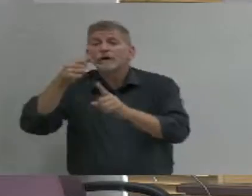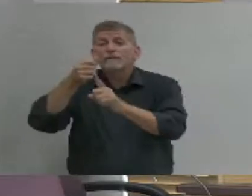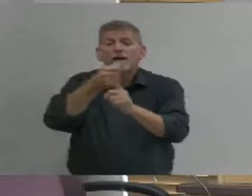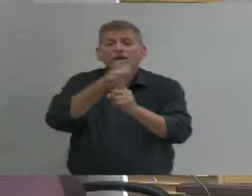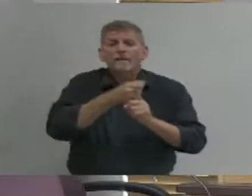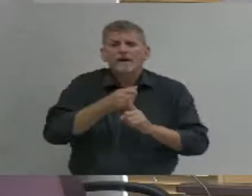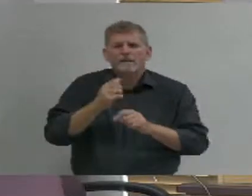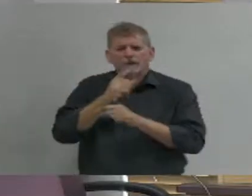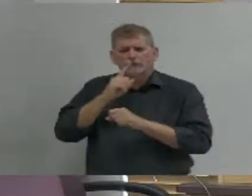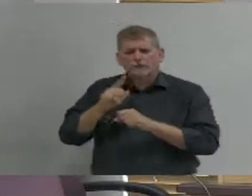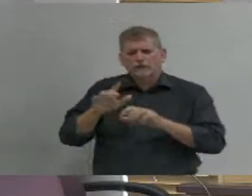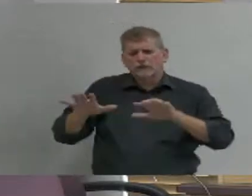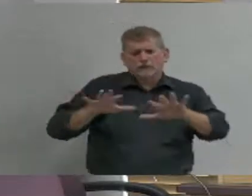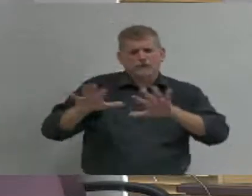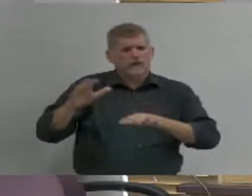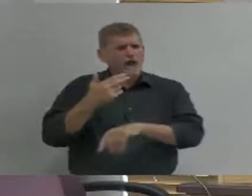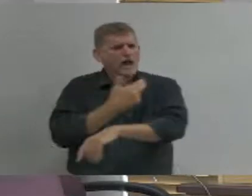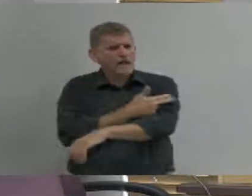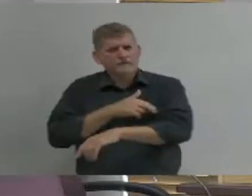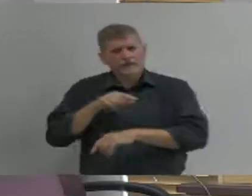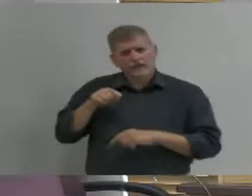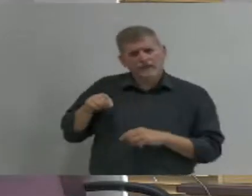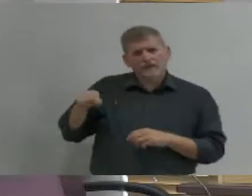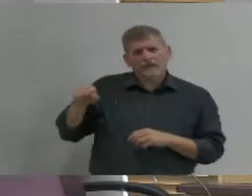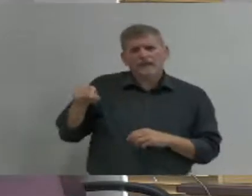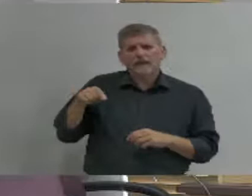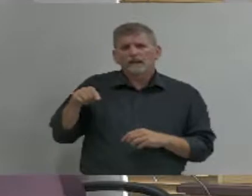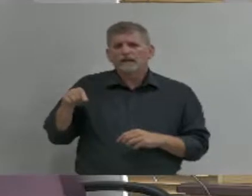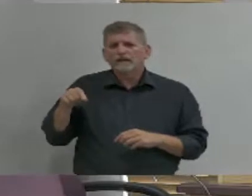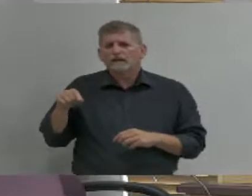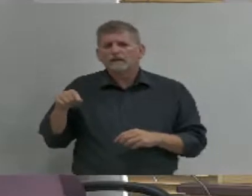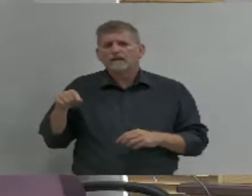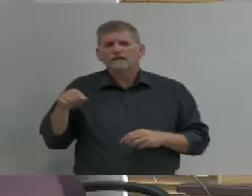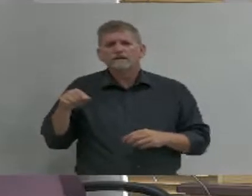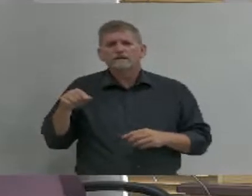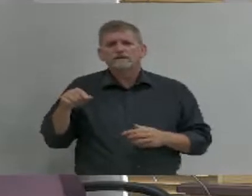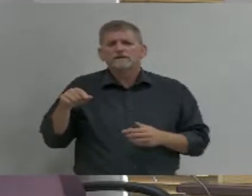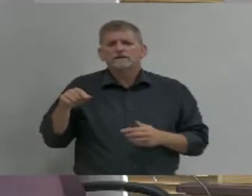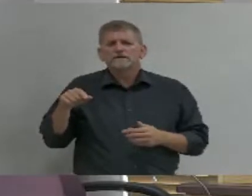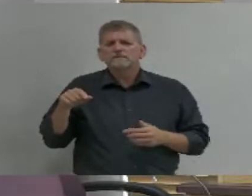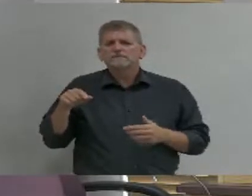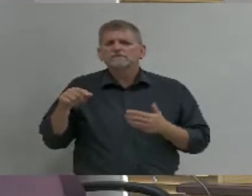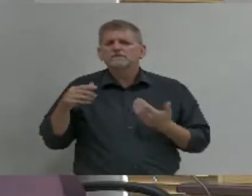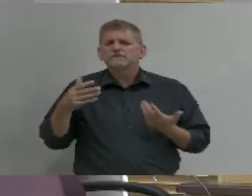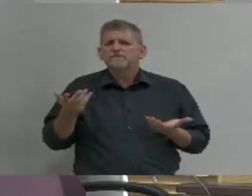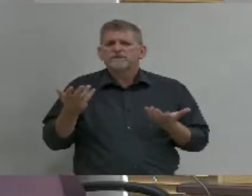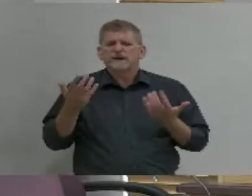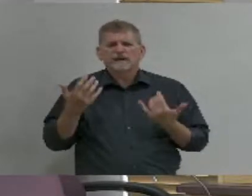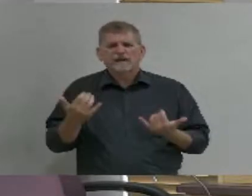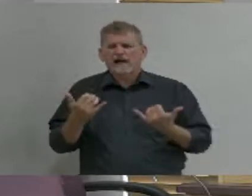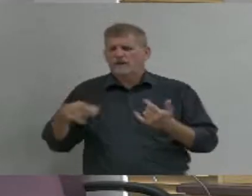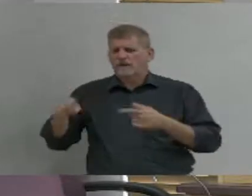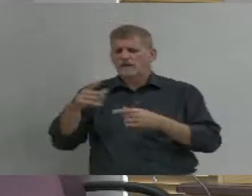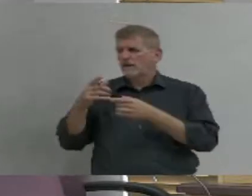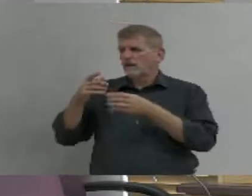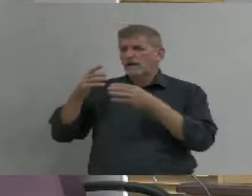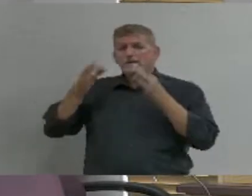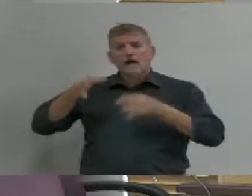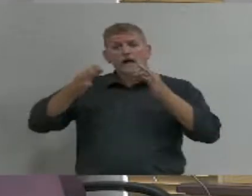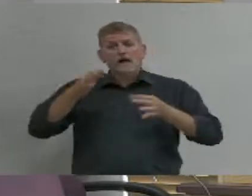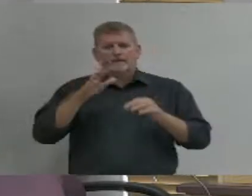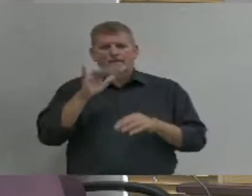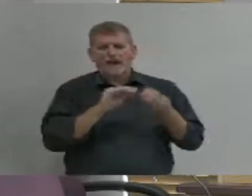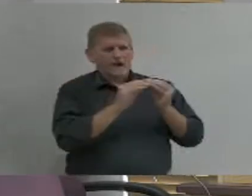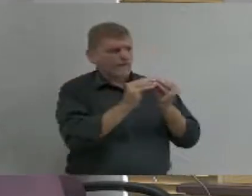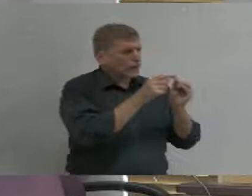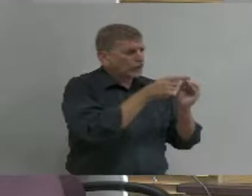hospitals have, all of this is driven by numbers, and I know that the hospitals, Purdue University, even county government, we